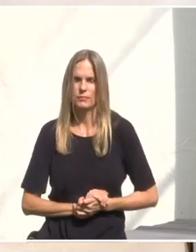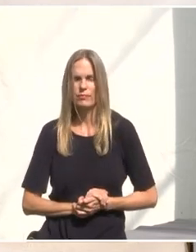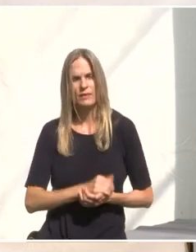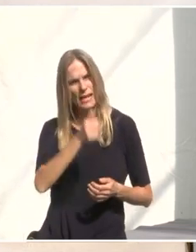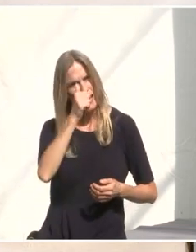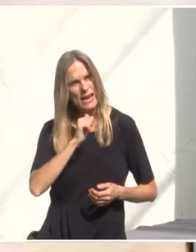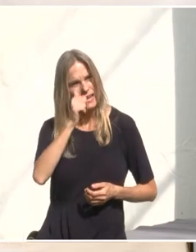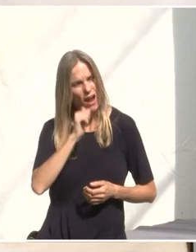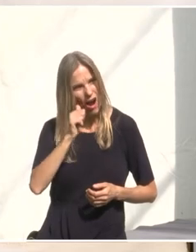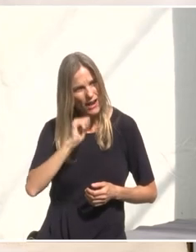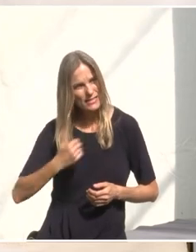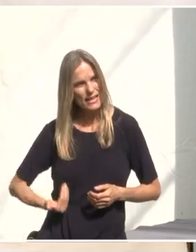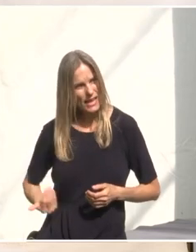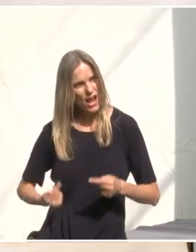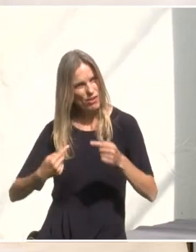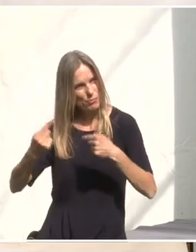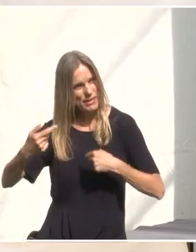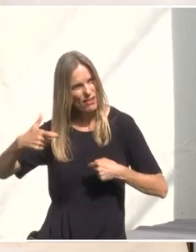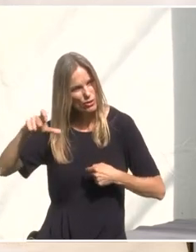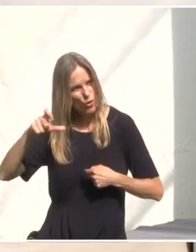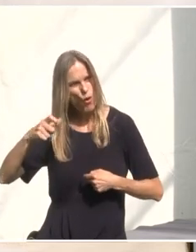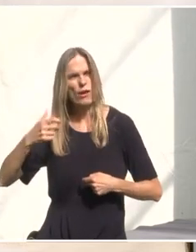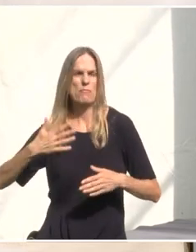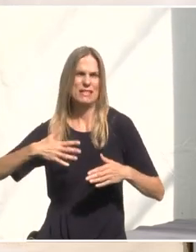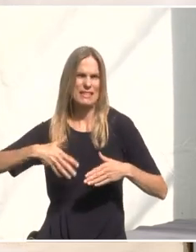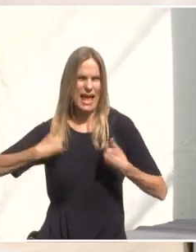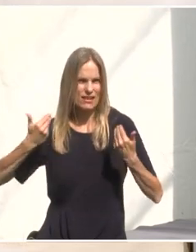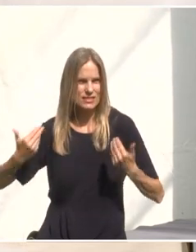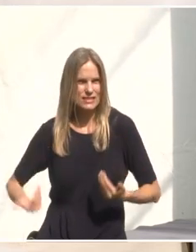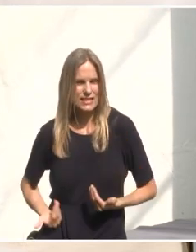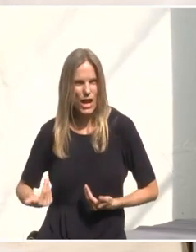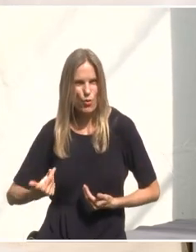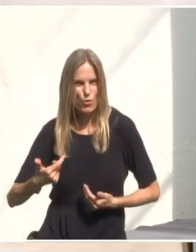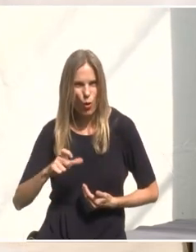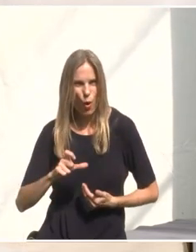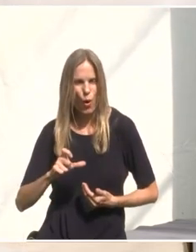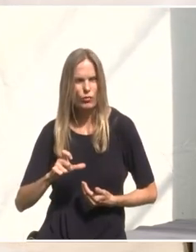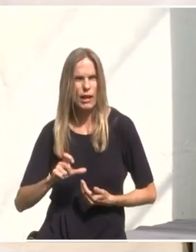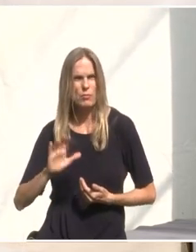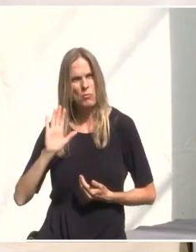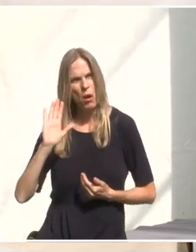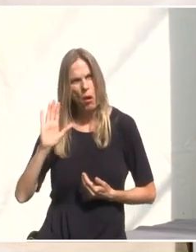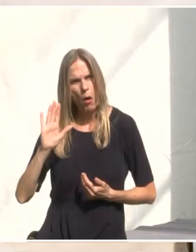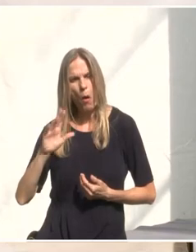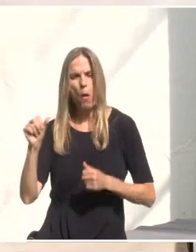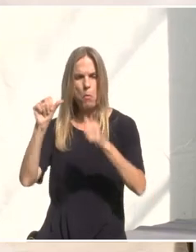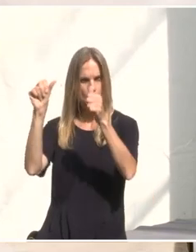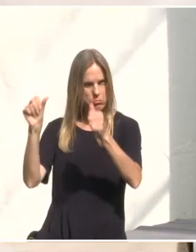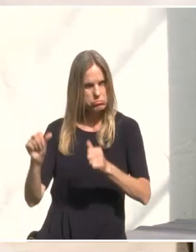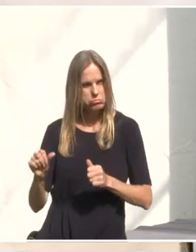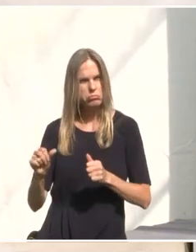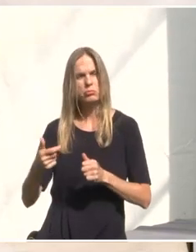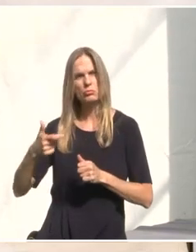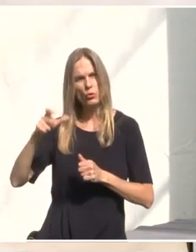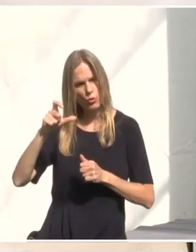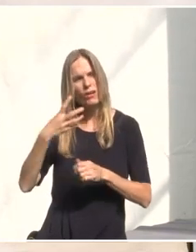live considerably longer, live healthier lives, and their profile sort of fits what we would expect maybe to see in